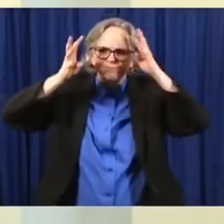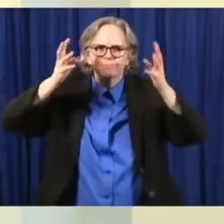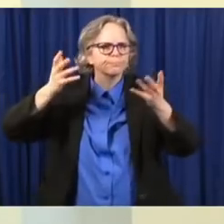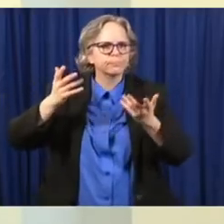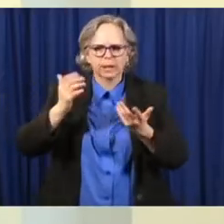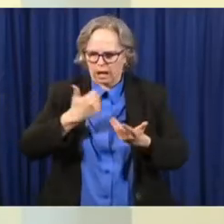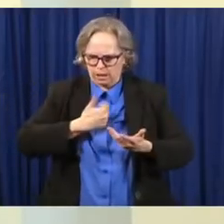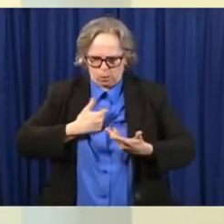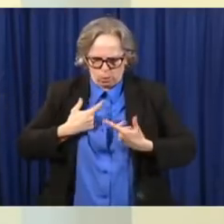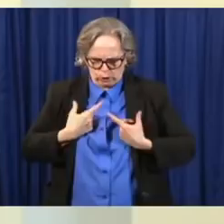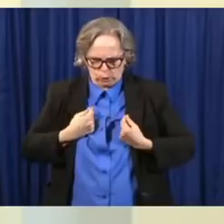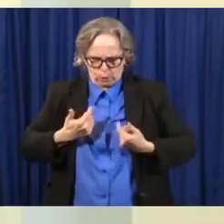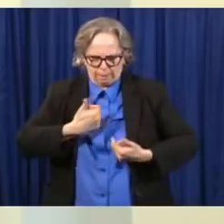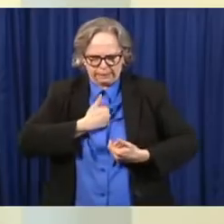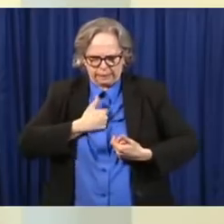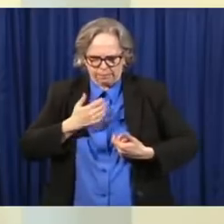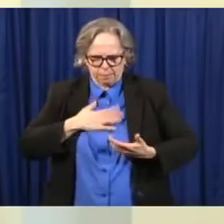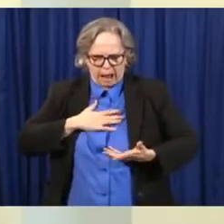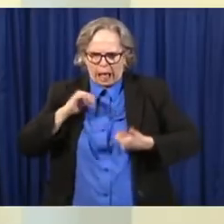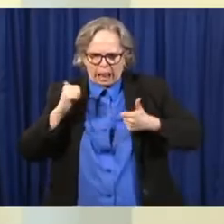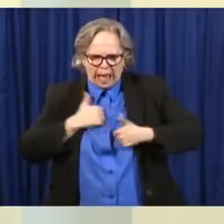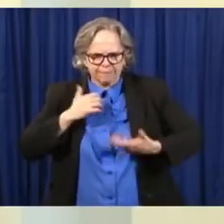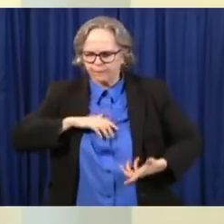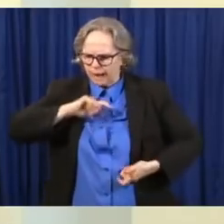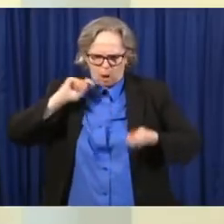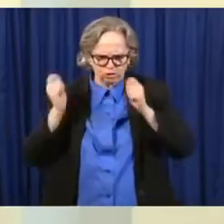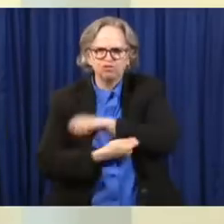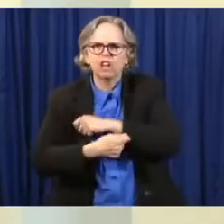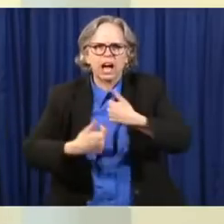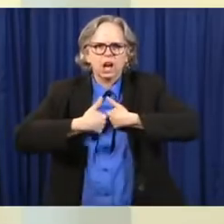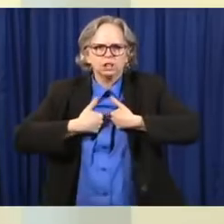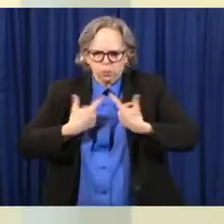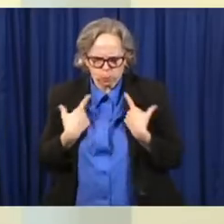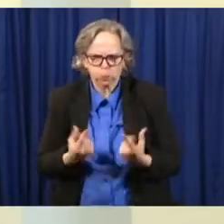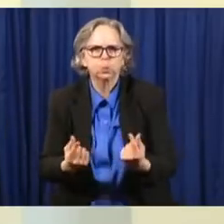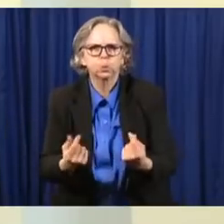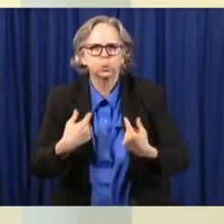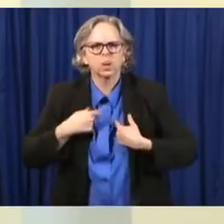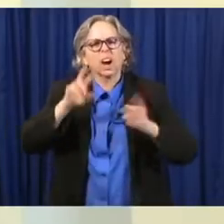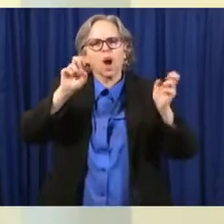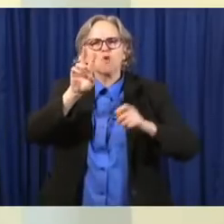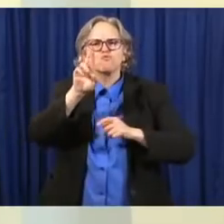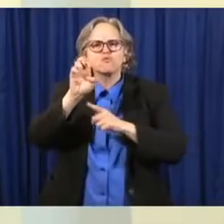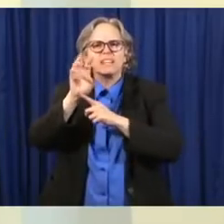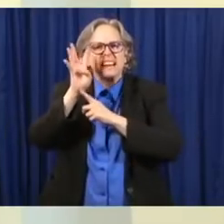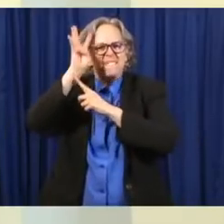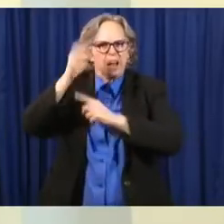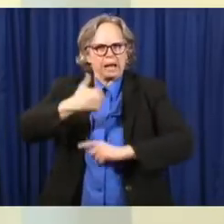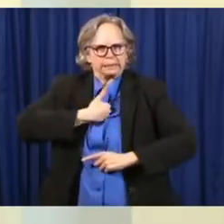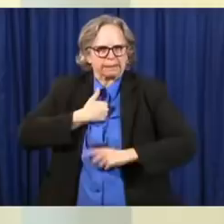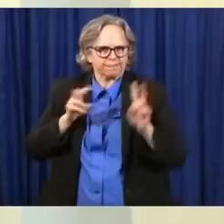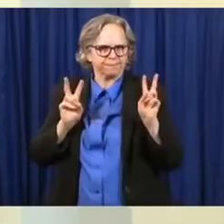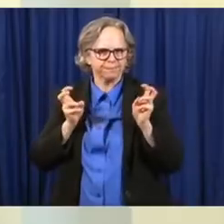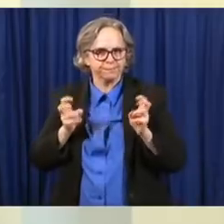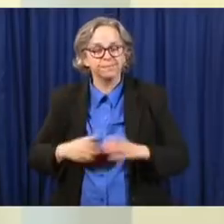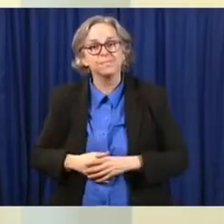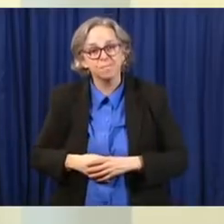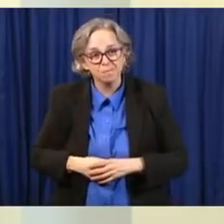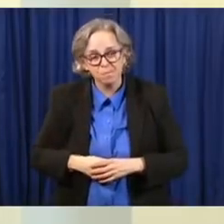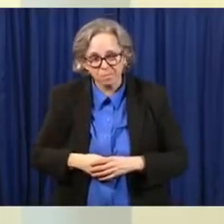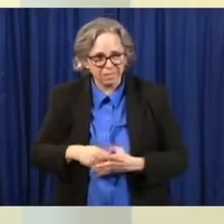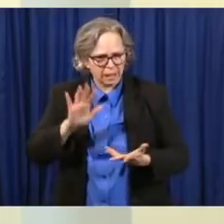the whole of how all those things relate to each other and what net effect they will have on the virus